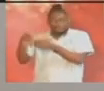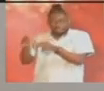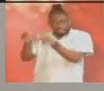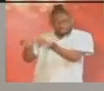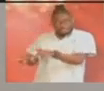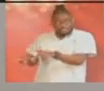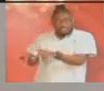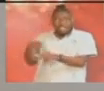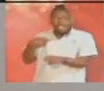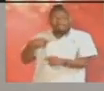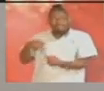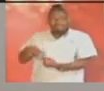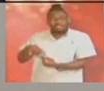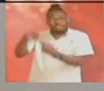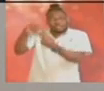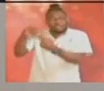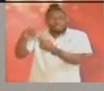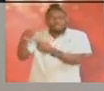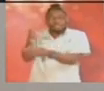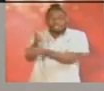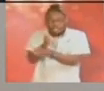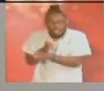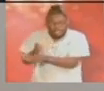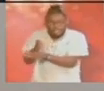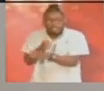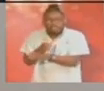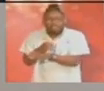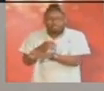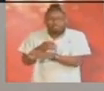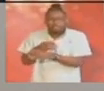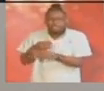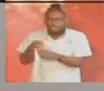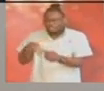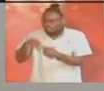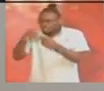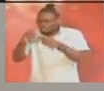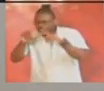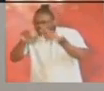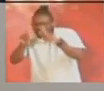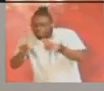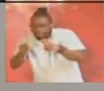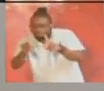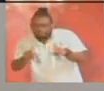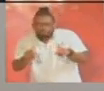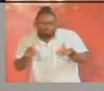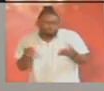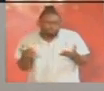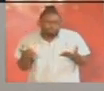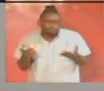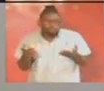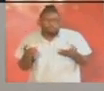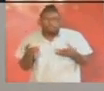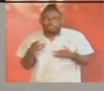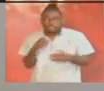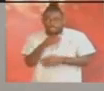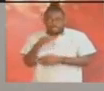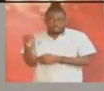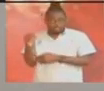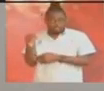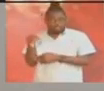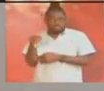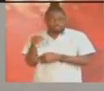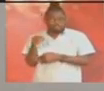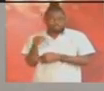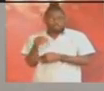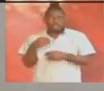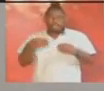specialist care and specialist assessment, and that has been done in the case of the patient, and as well as in particular noting side